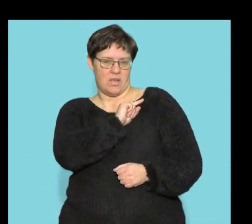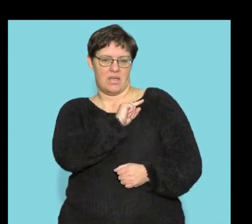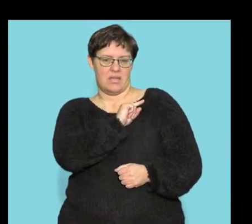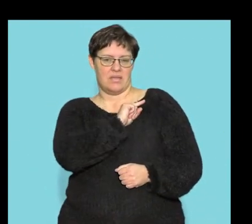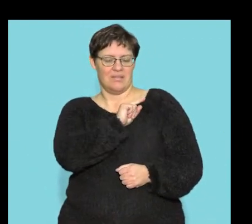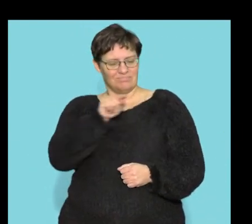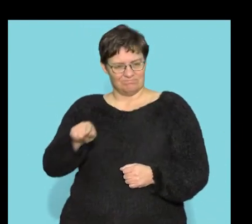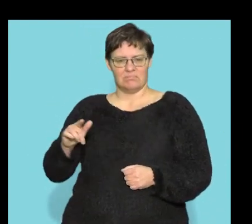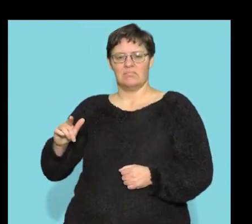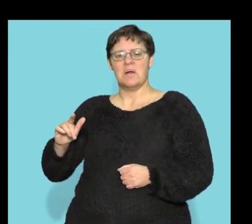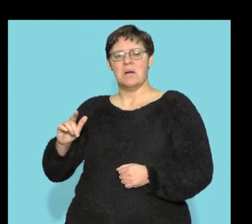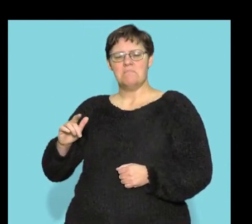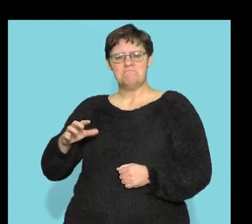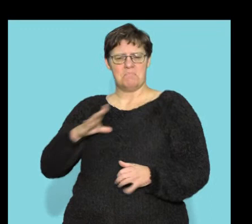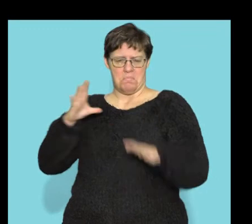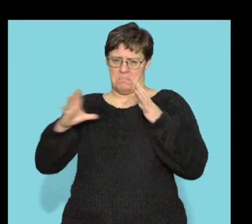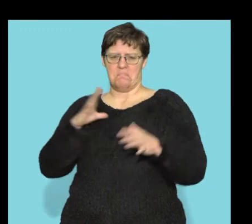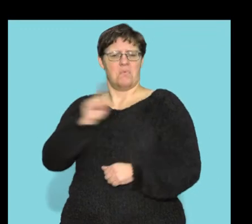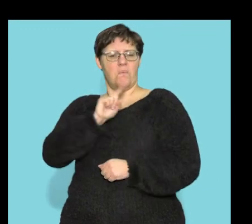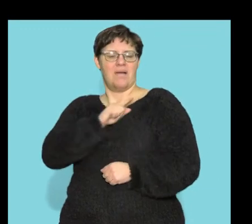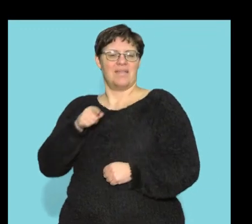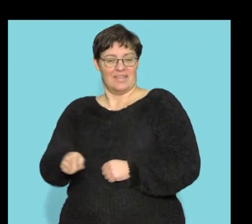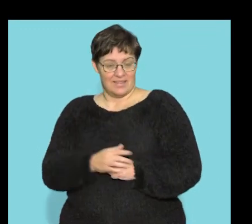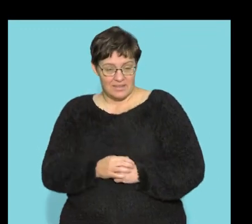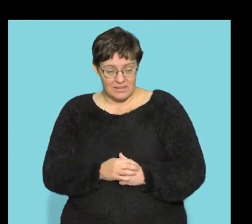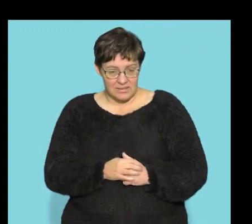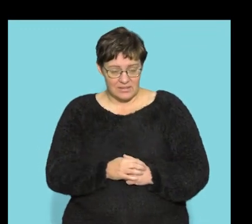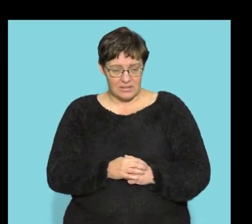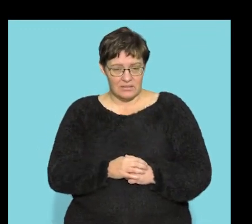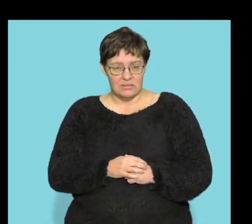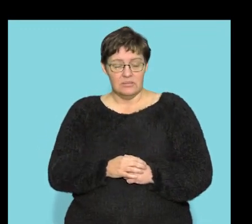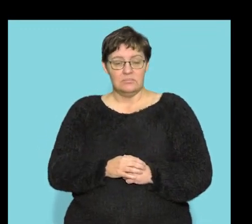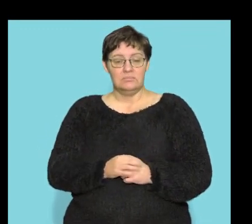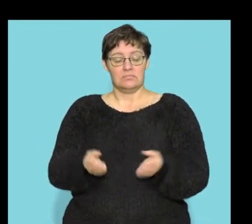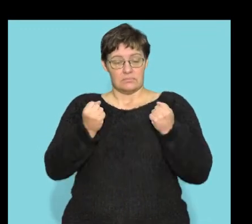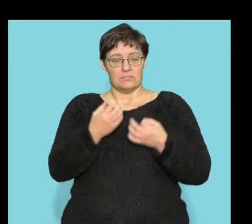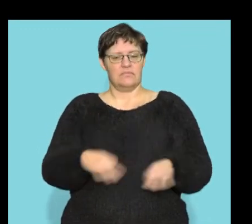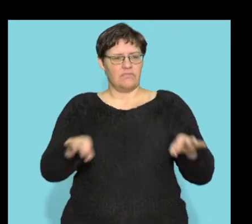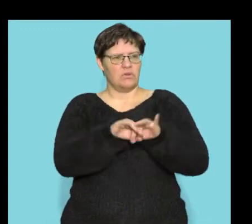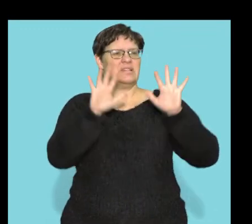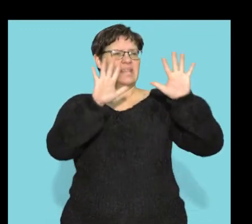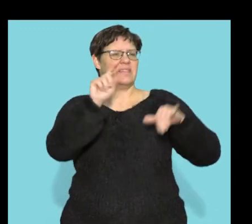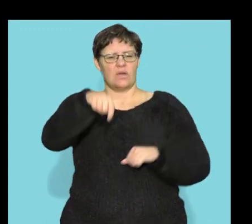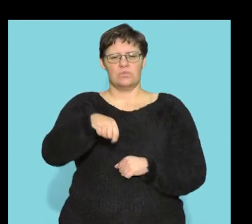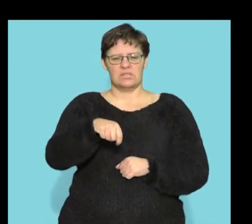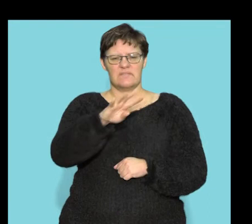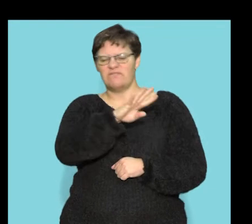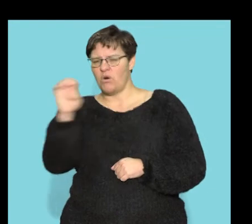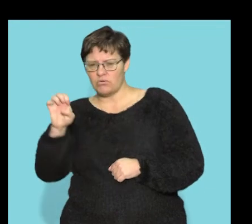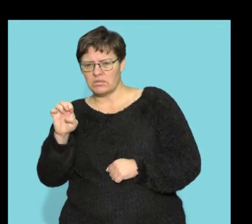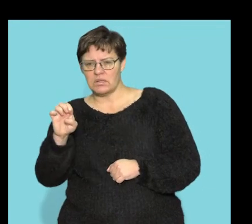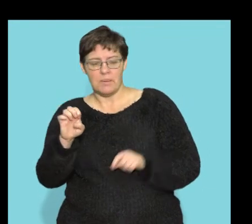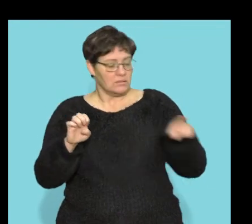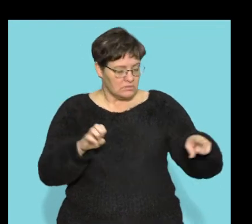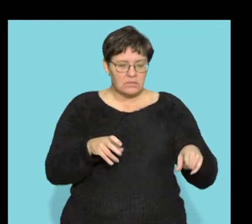saying, that I showed you that the carrying value was in the region of 10,000 Rand, and it was taken over